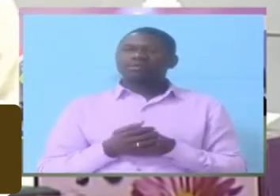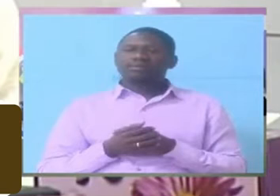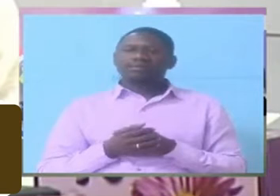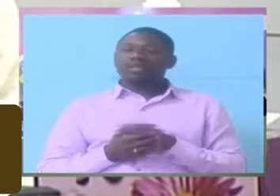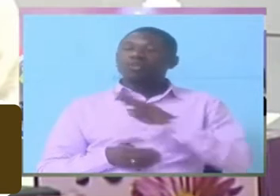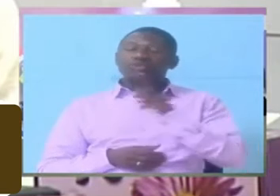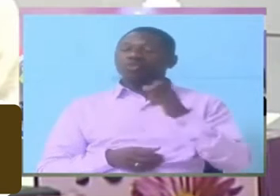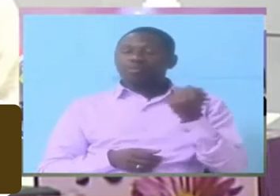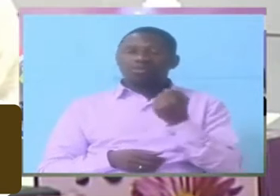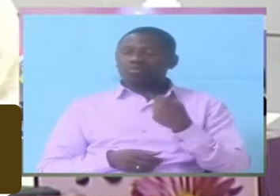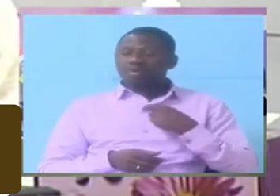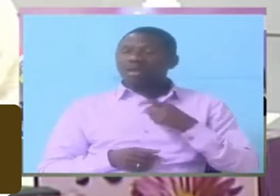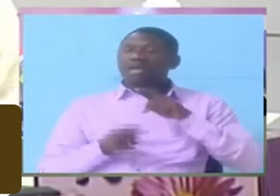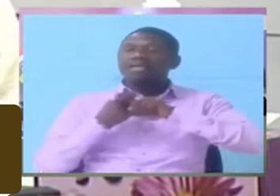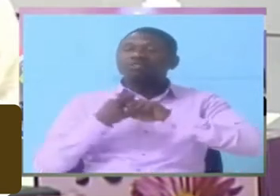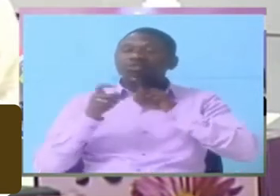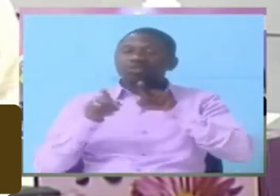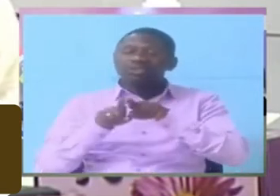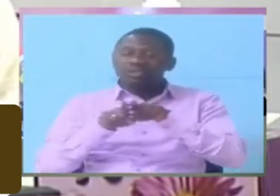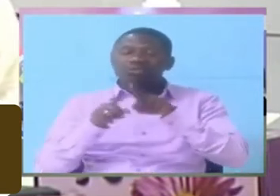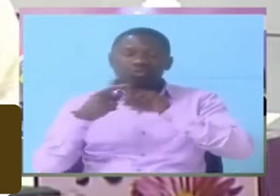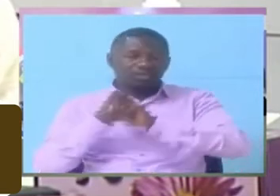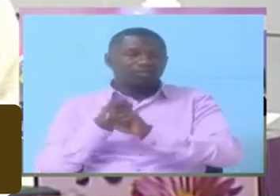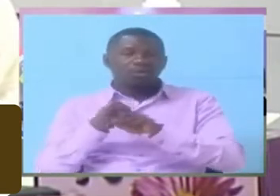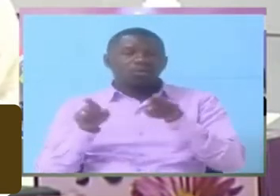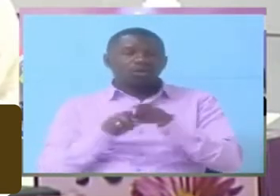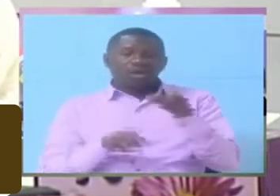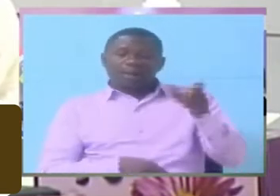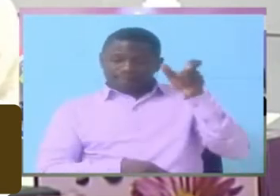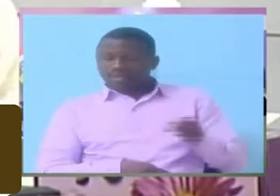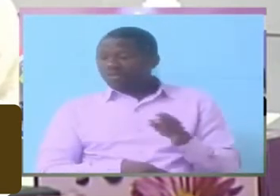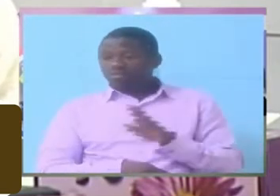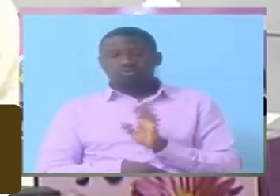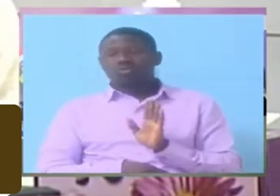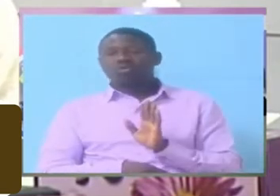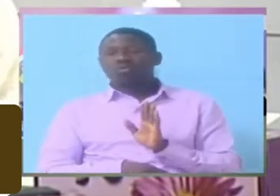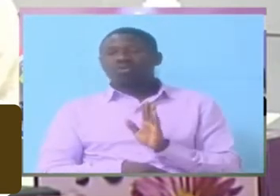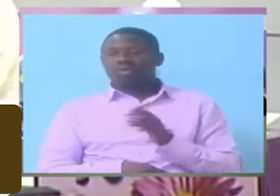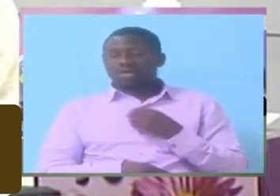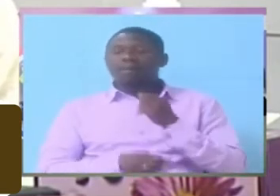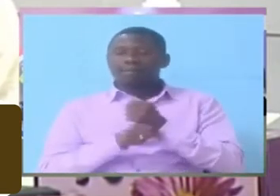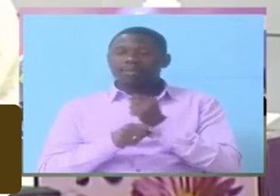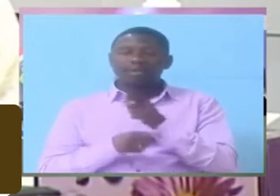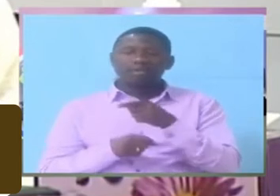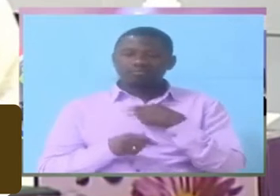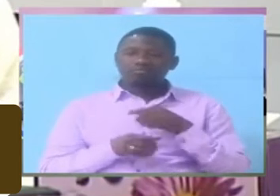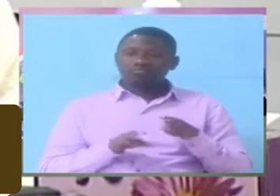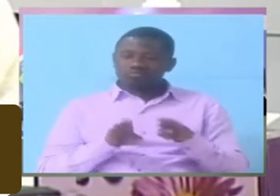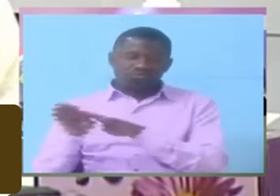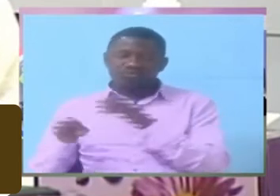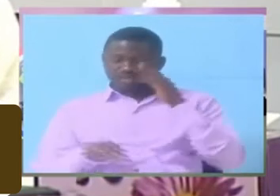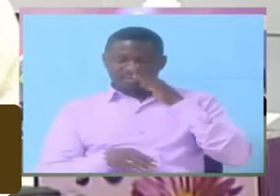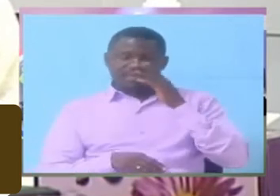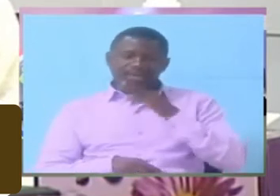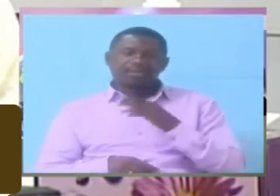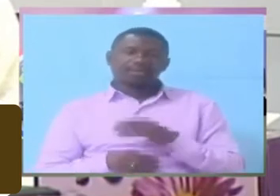of my relationship with the person but amanka continue mari la chokinyolo kang that I made that move pulka